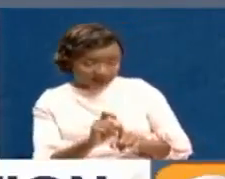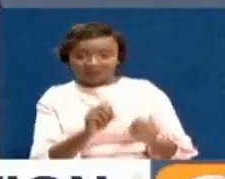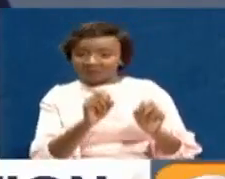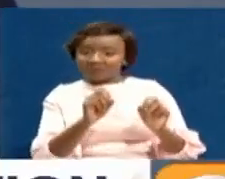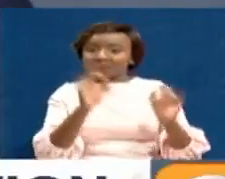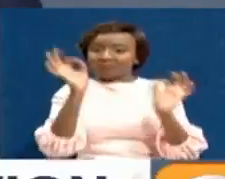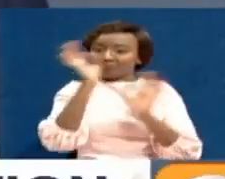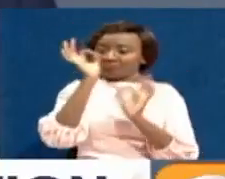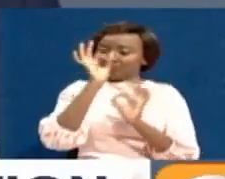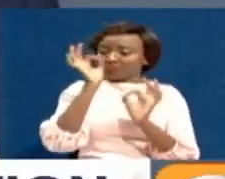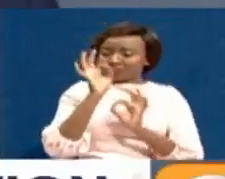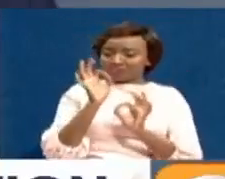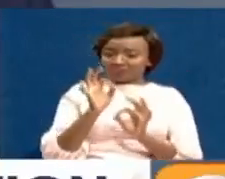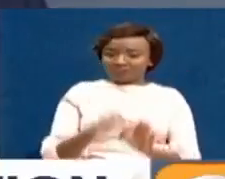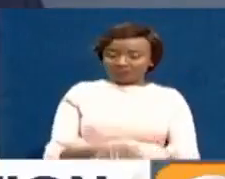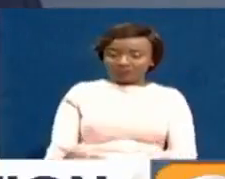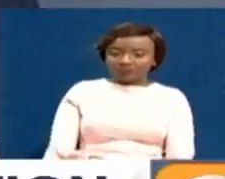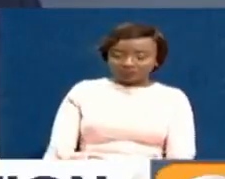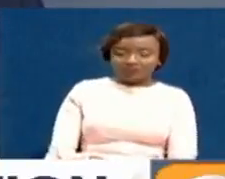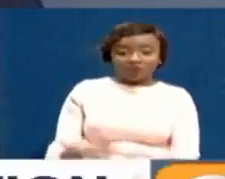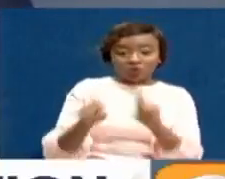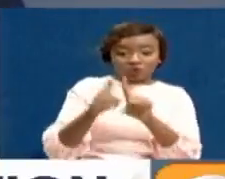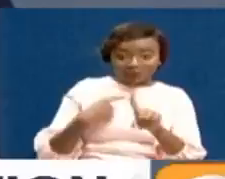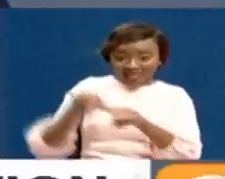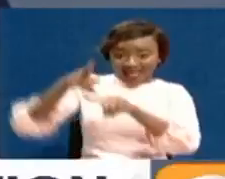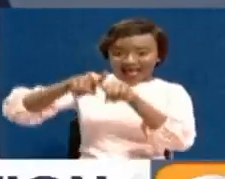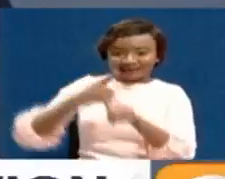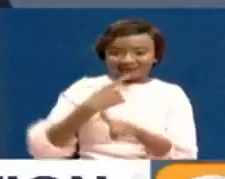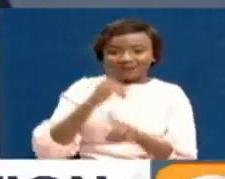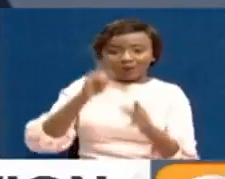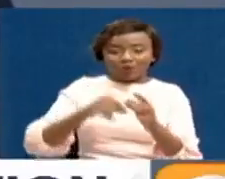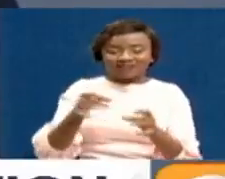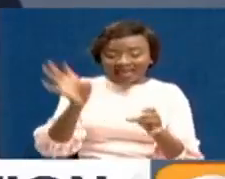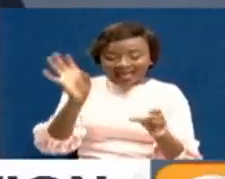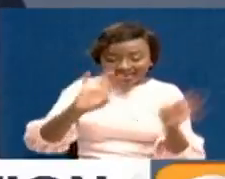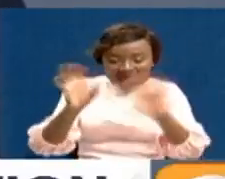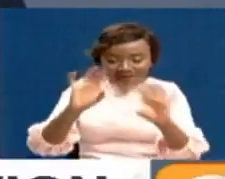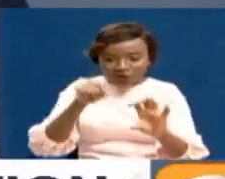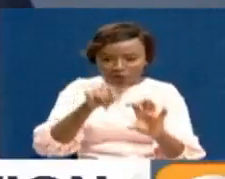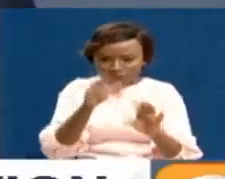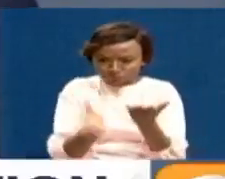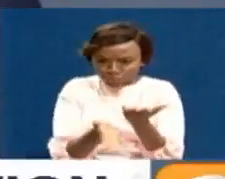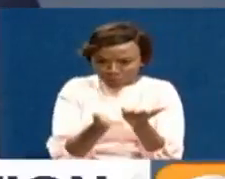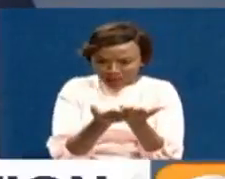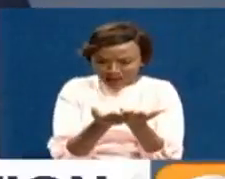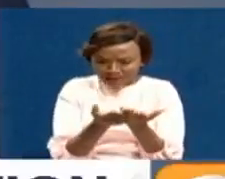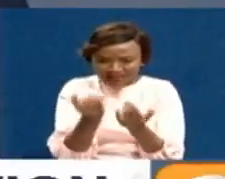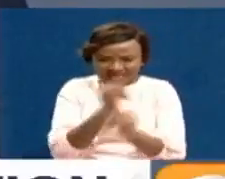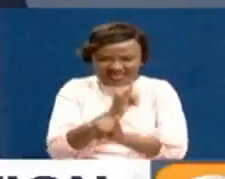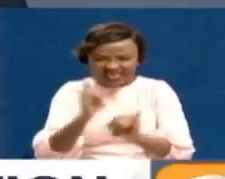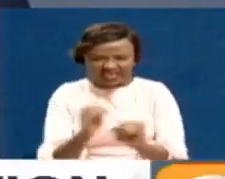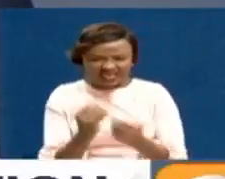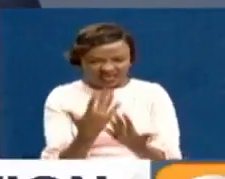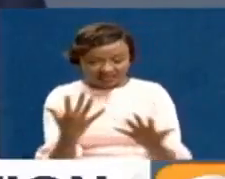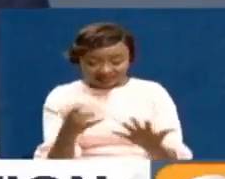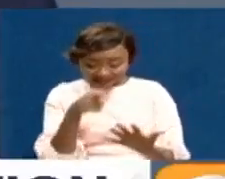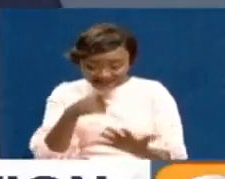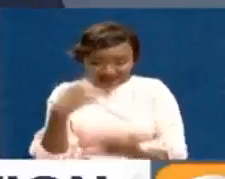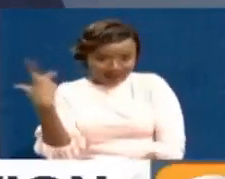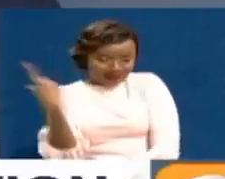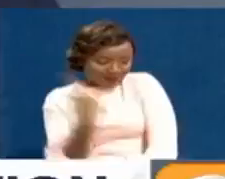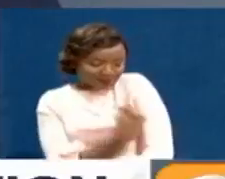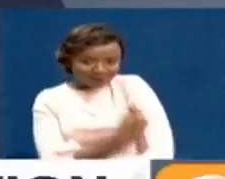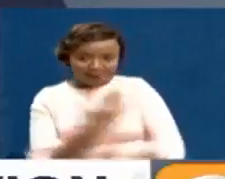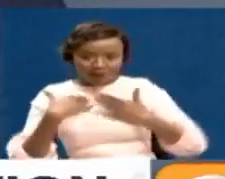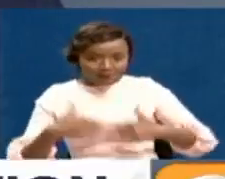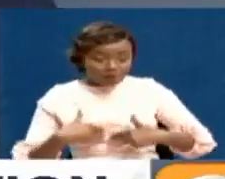Sounds interesting. We'll get the right folks who could. Right. And then I see the disinfectant where it knocks it out in a minute. 1 minute, and